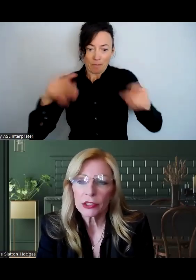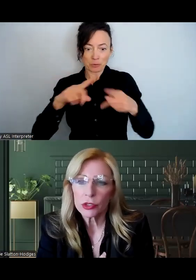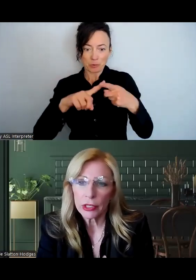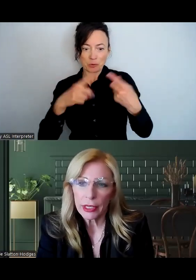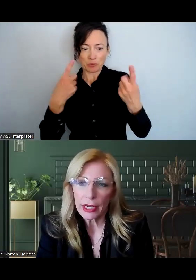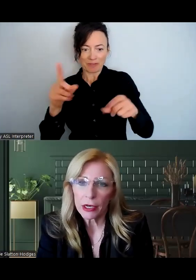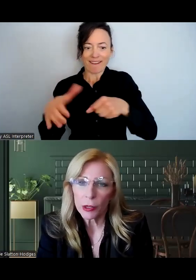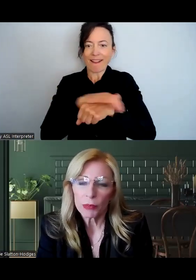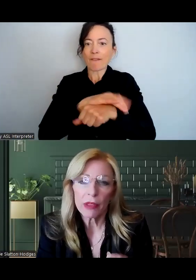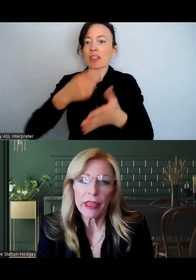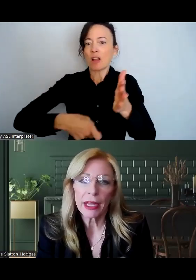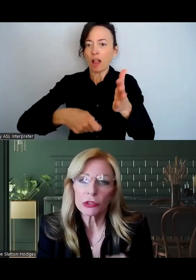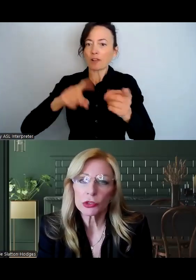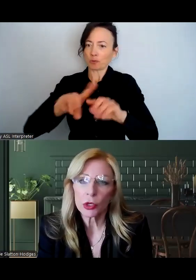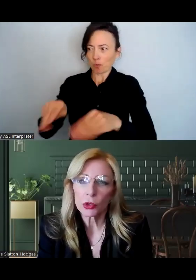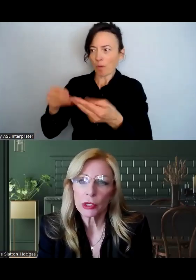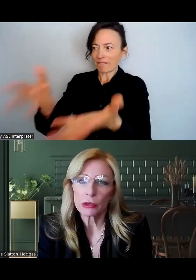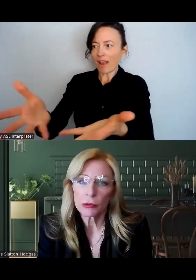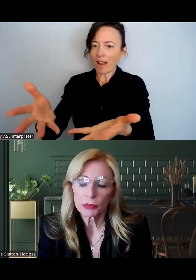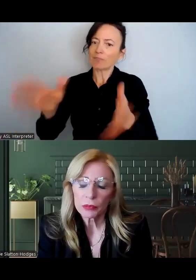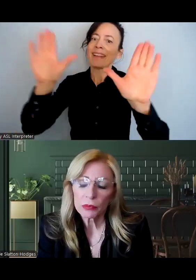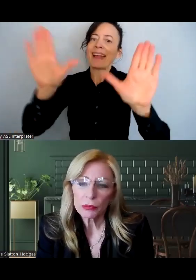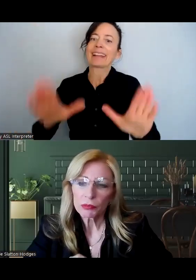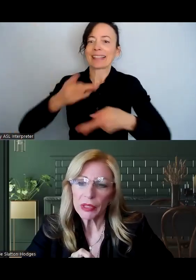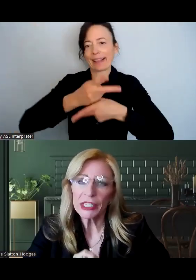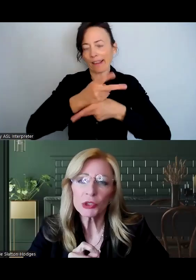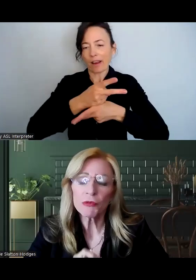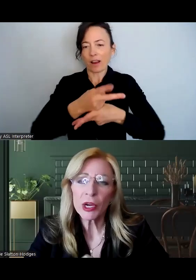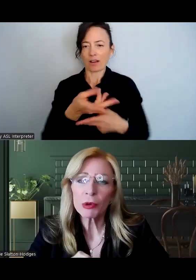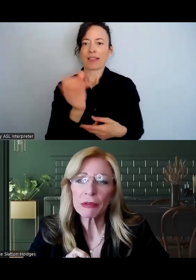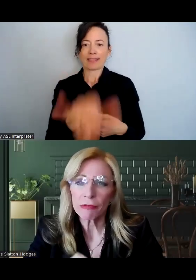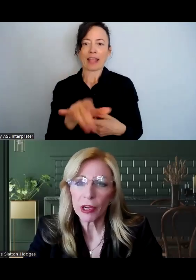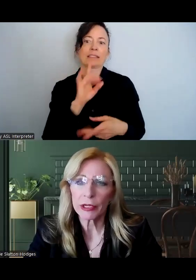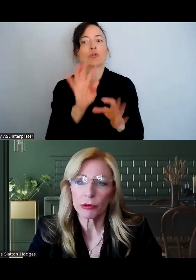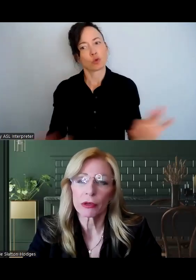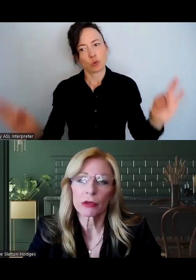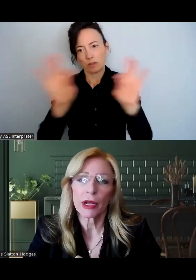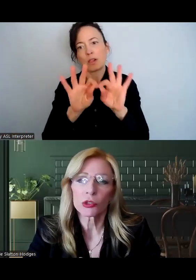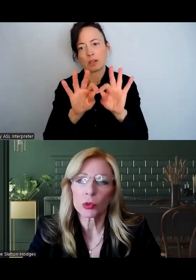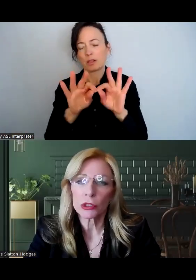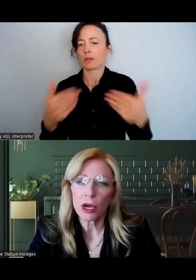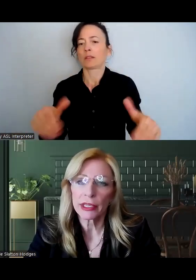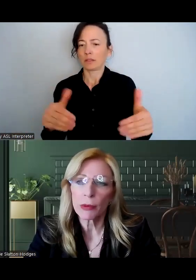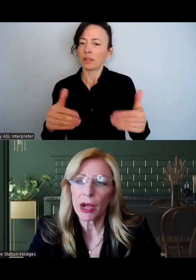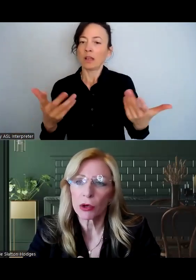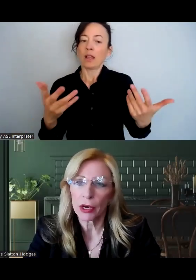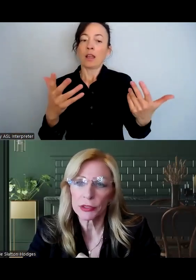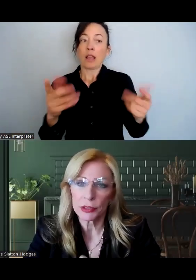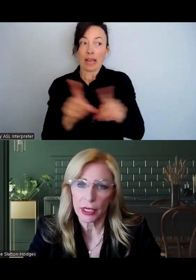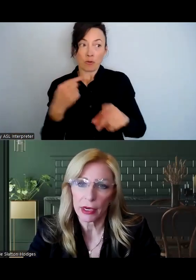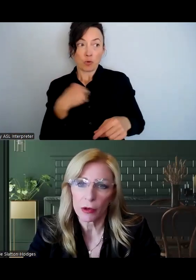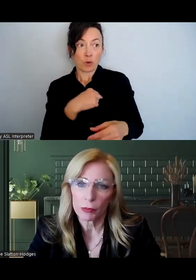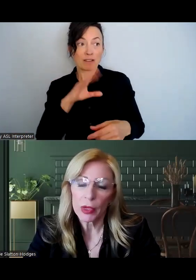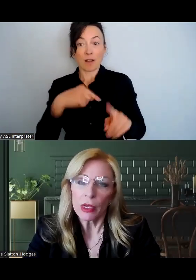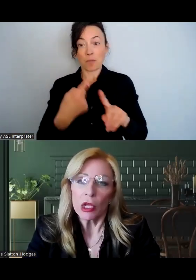providing excellent care. And that is so critical. And it's very, very critical as we're talking about